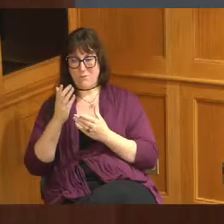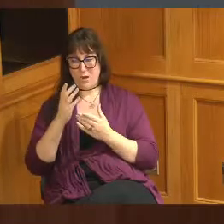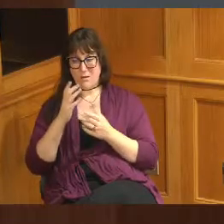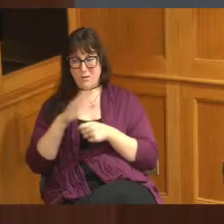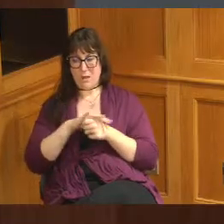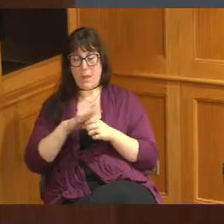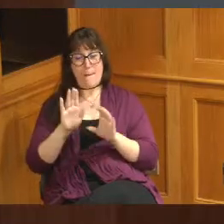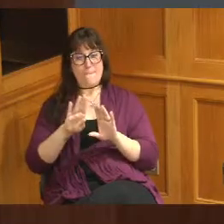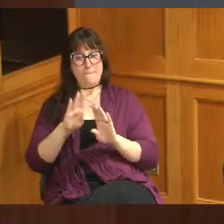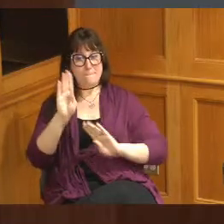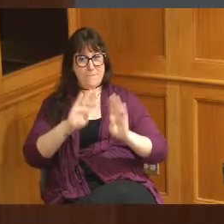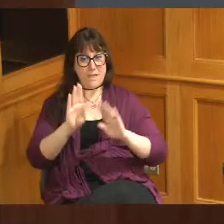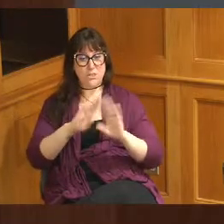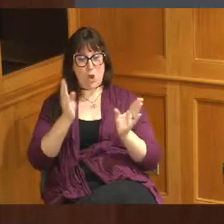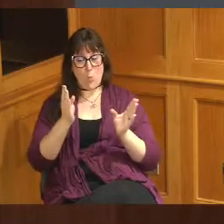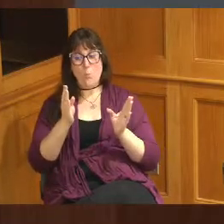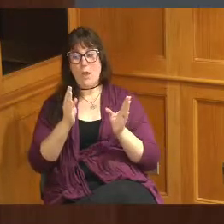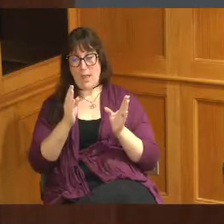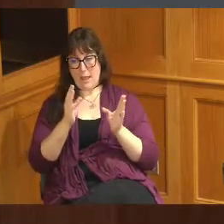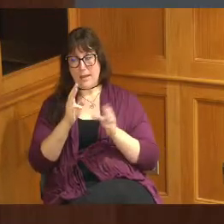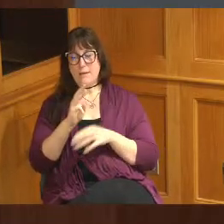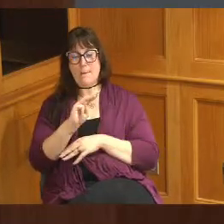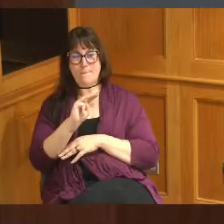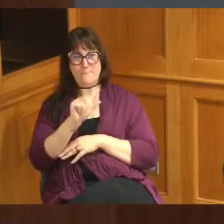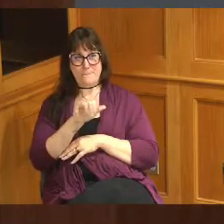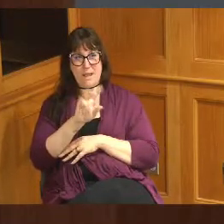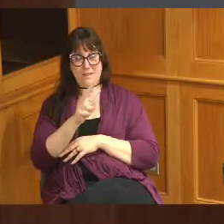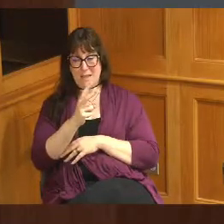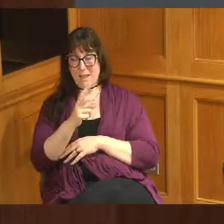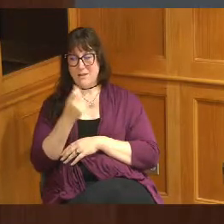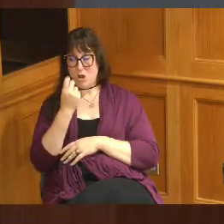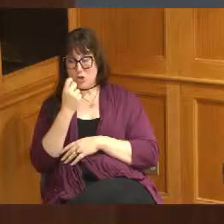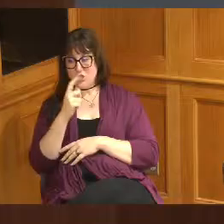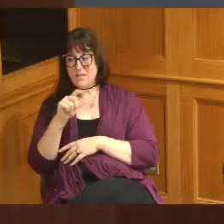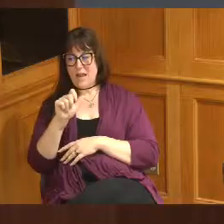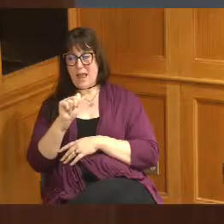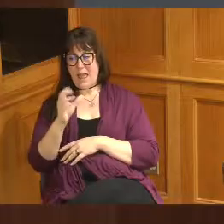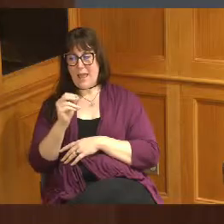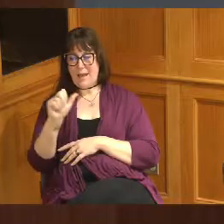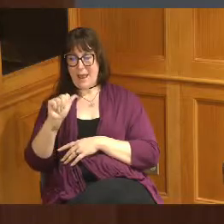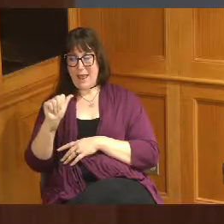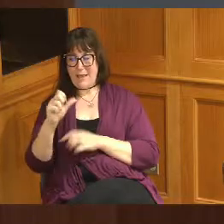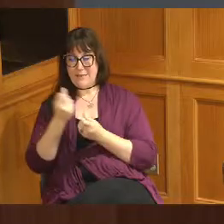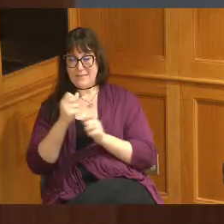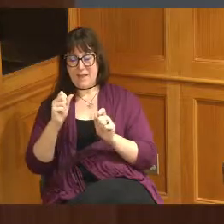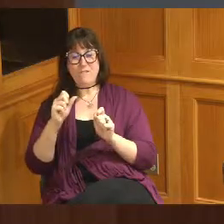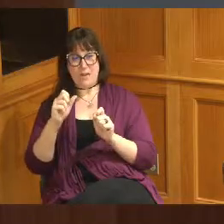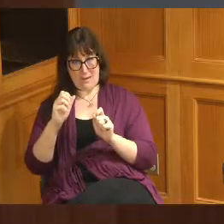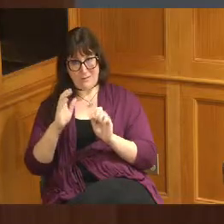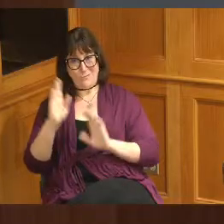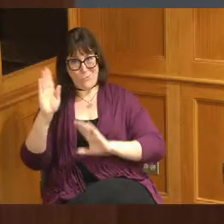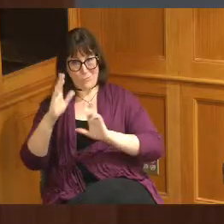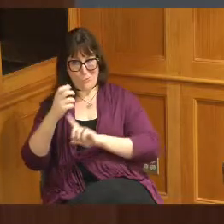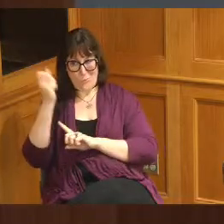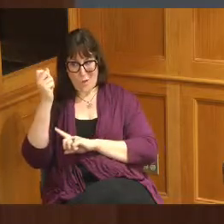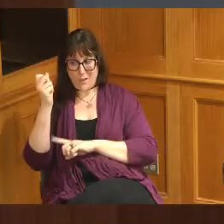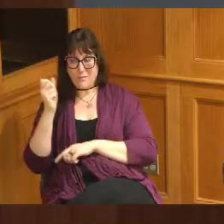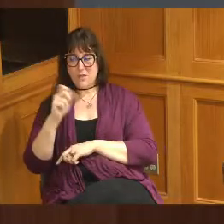May 22nd. A&A Safety was the low bidder. Engineer's estimate was $350,000. The low bid